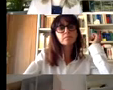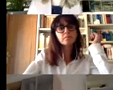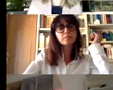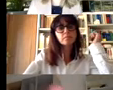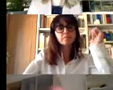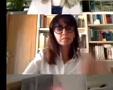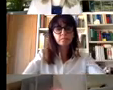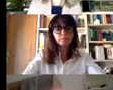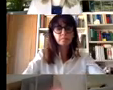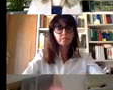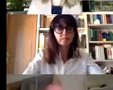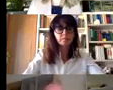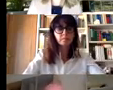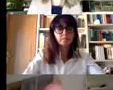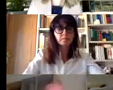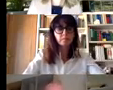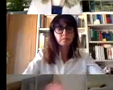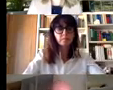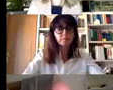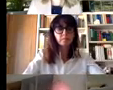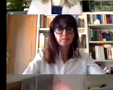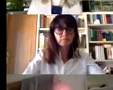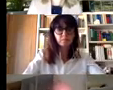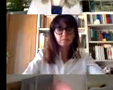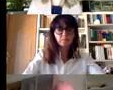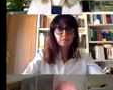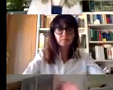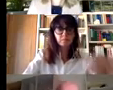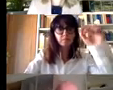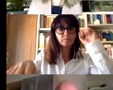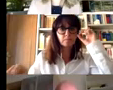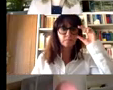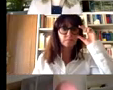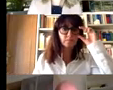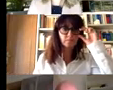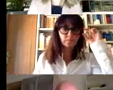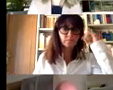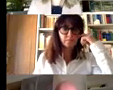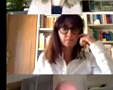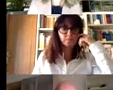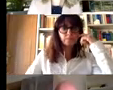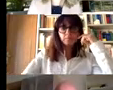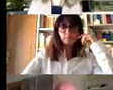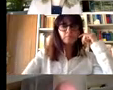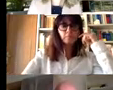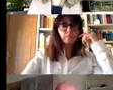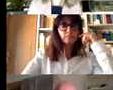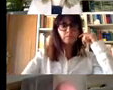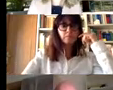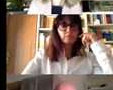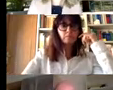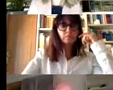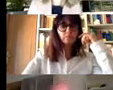see how, in case the directive will be adopted by the European Union, to see how